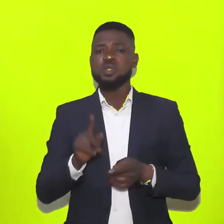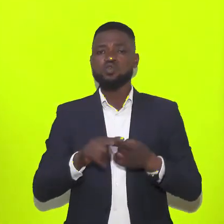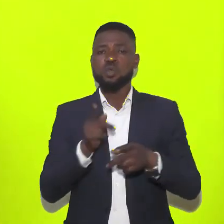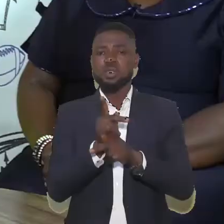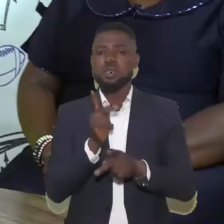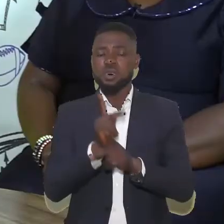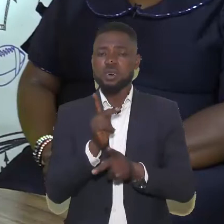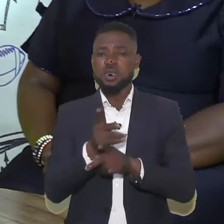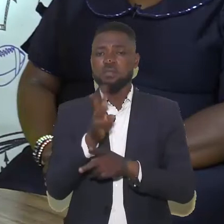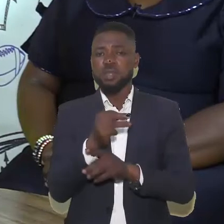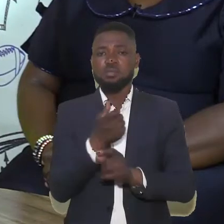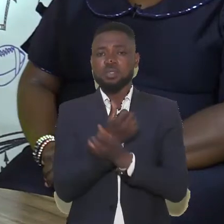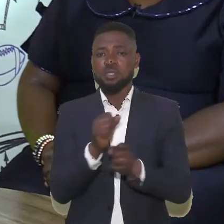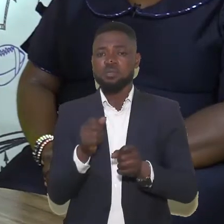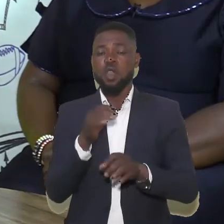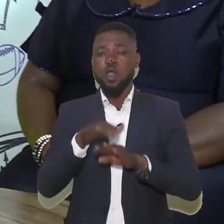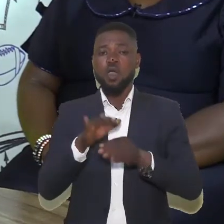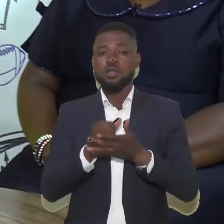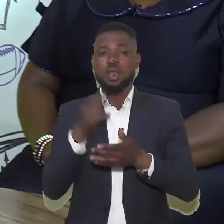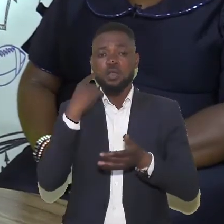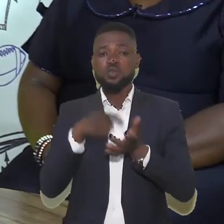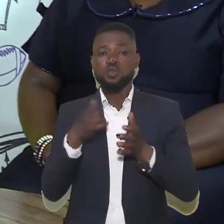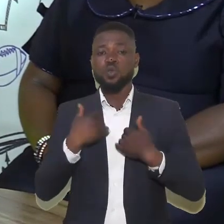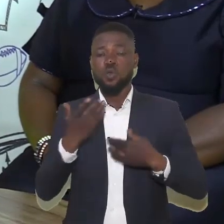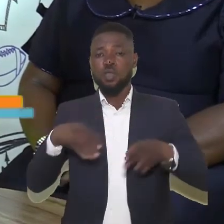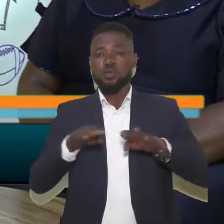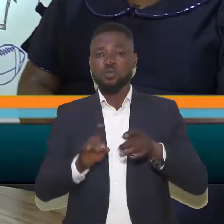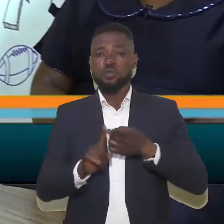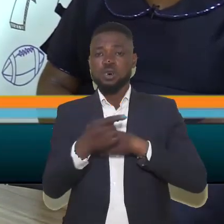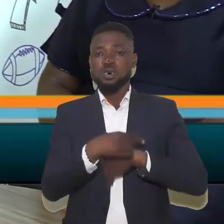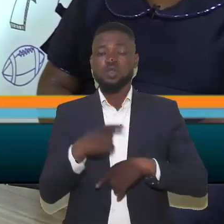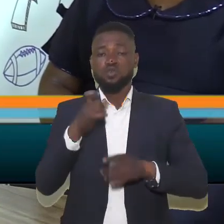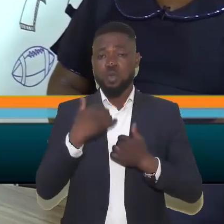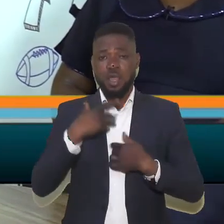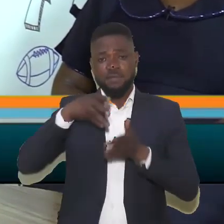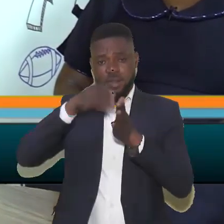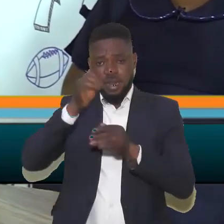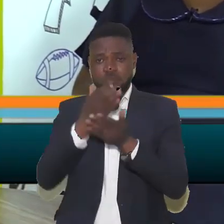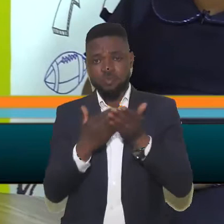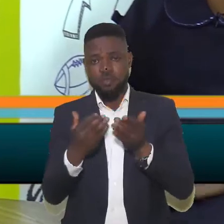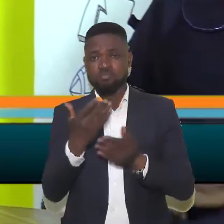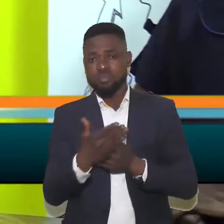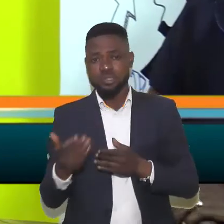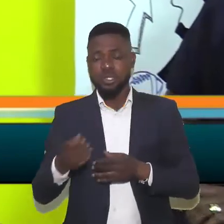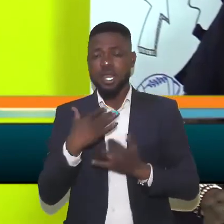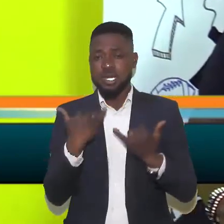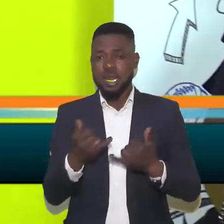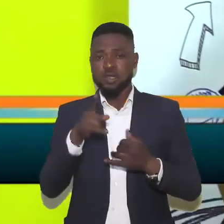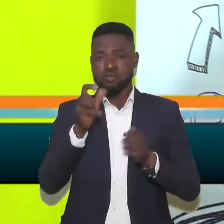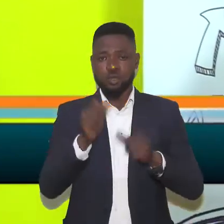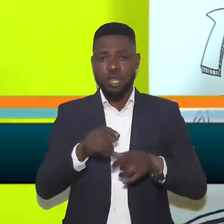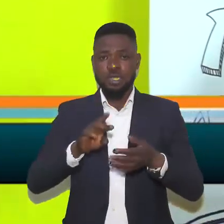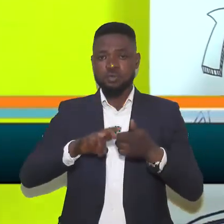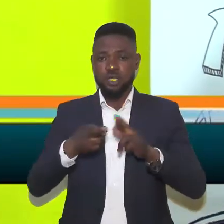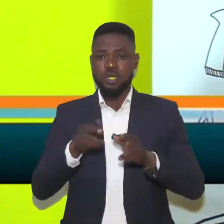them safe. And on that note, we conclude today's episode. I'm sure you have learned a thing or two, and now you